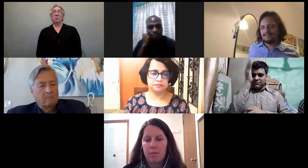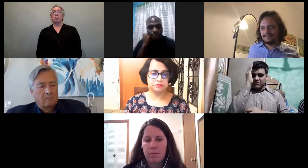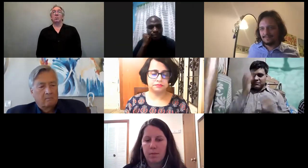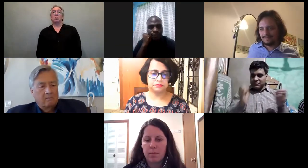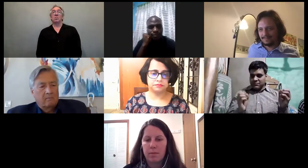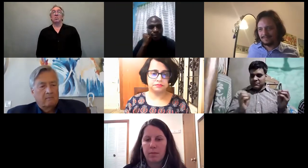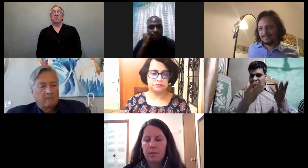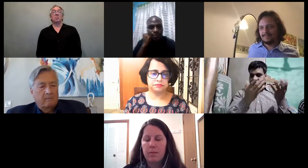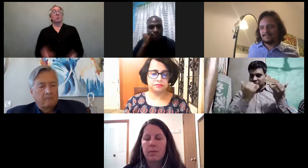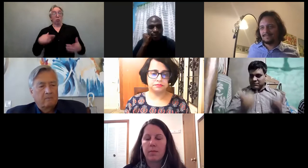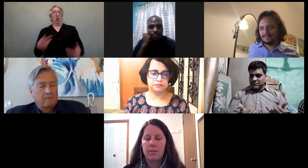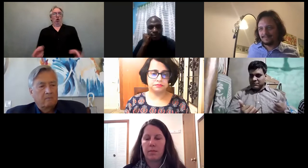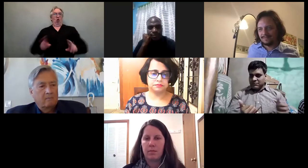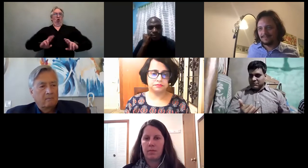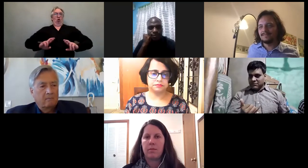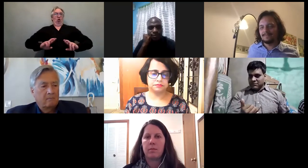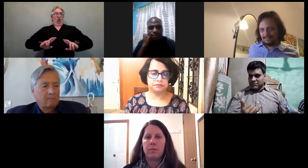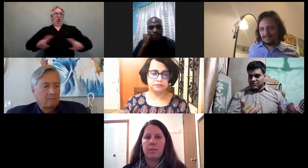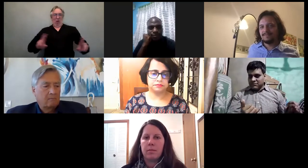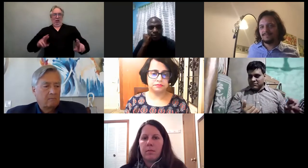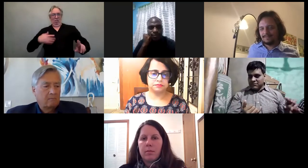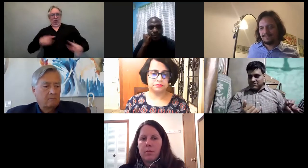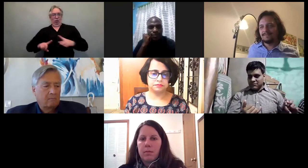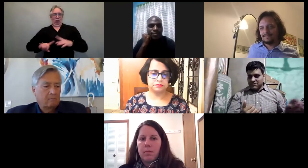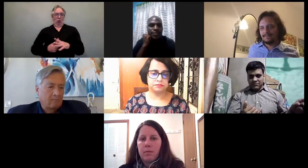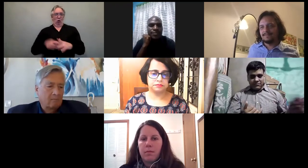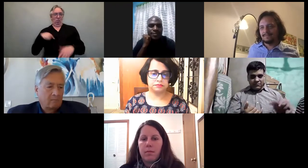Okay, I'm ready now, so I'm going to start my presentation.